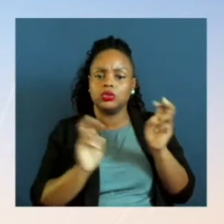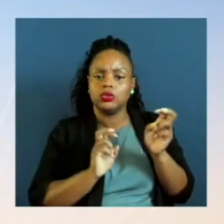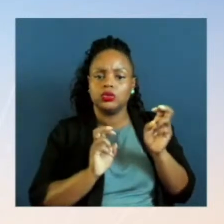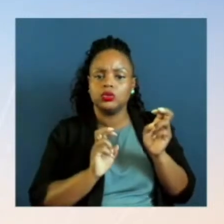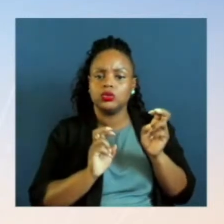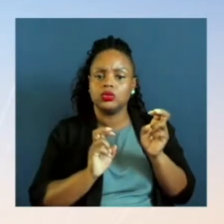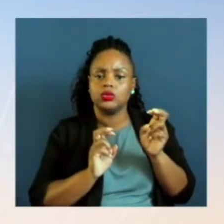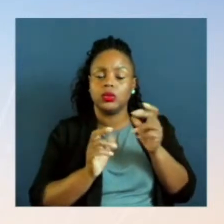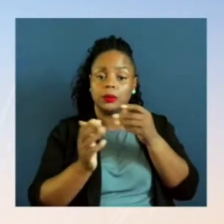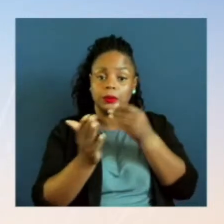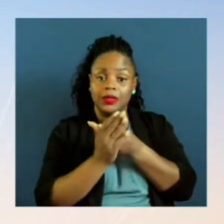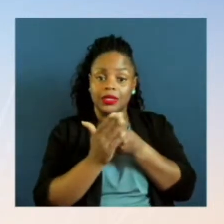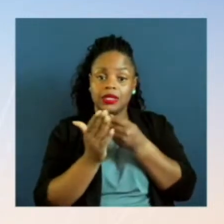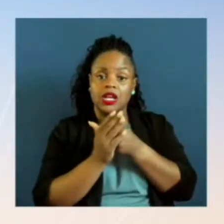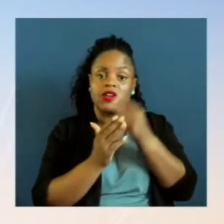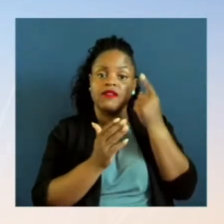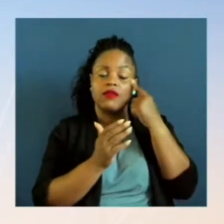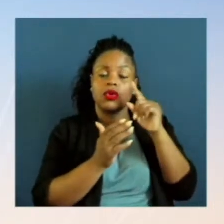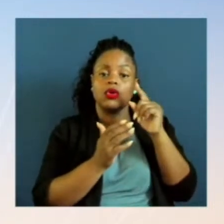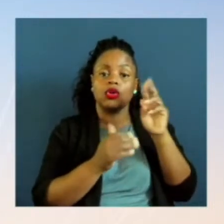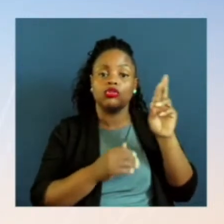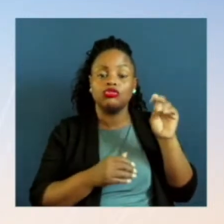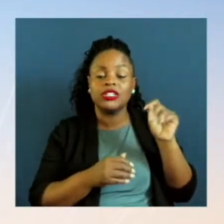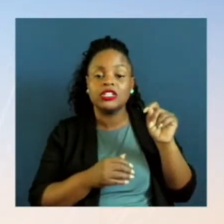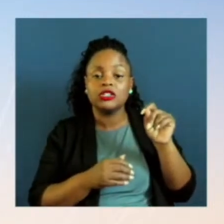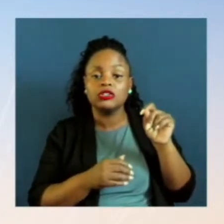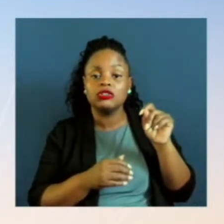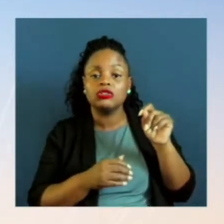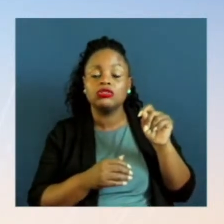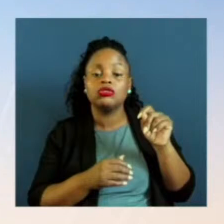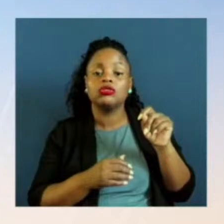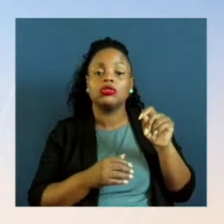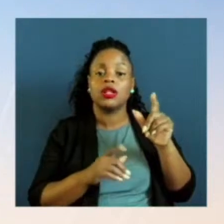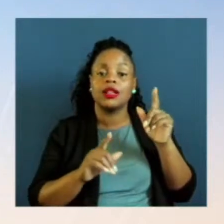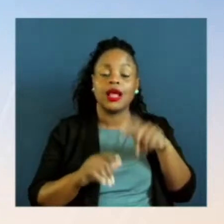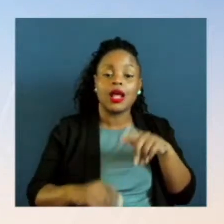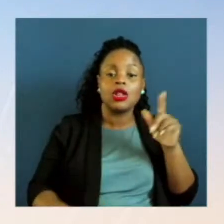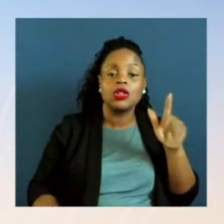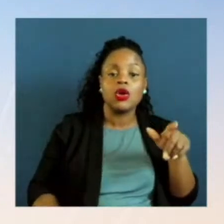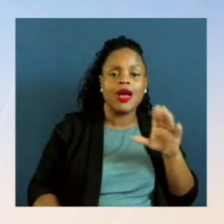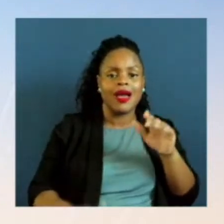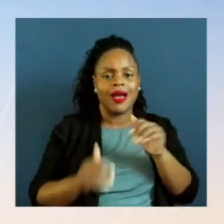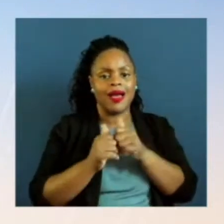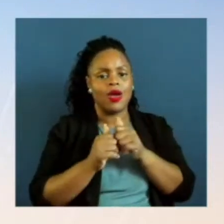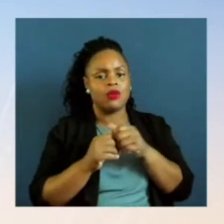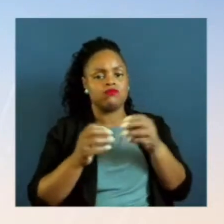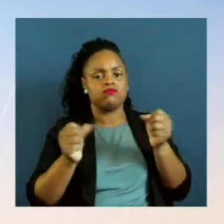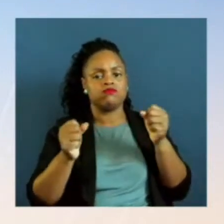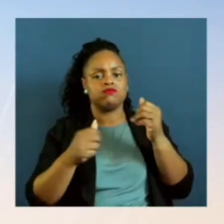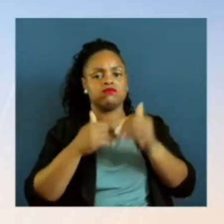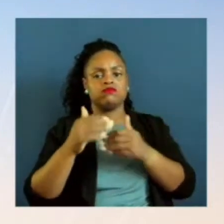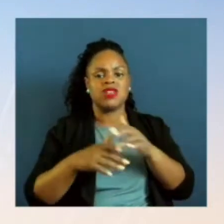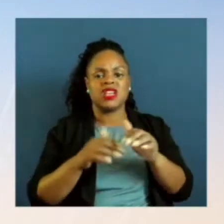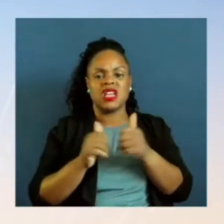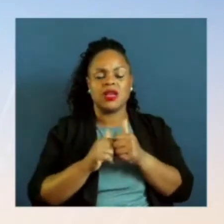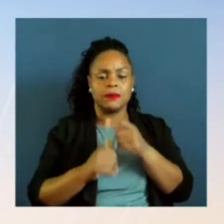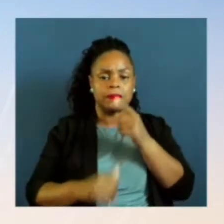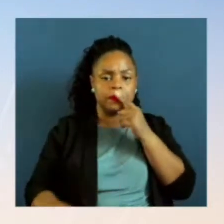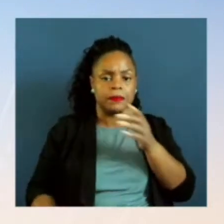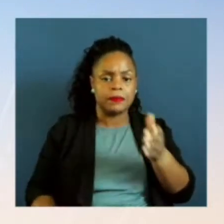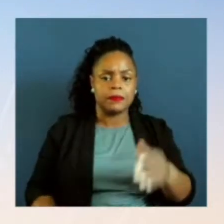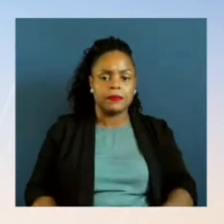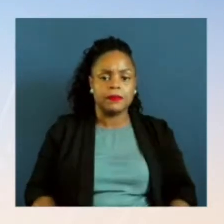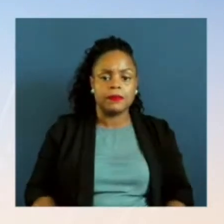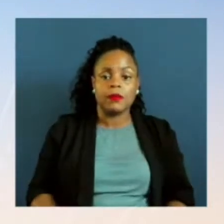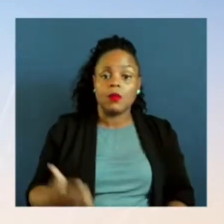landlords beyond the, telling them to speed it up. Well, I promise you we're not just telling them to speed it up. We are telling them to speed it up, but we are not